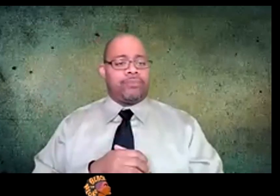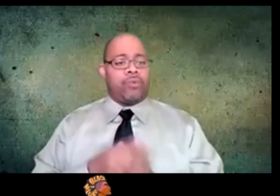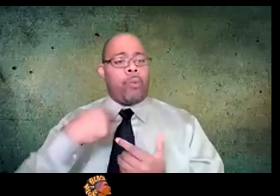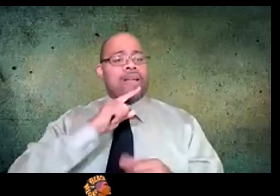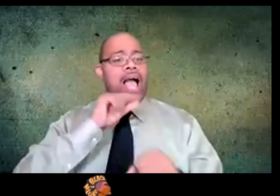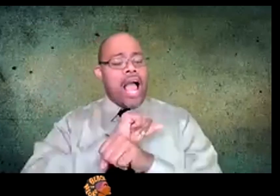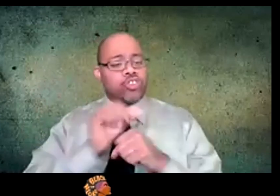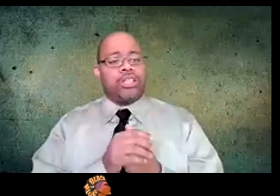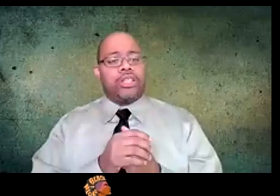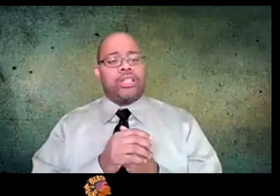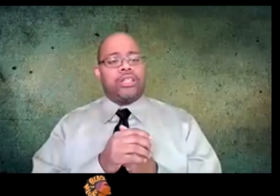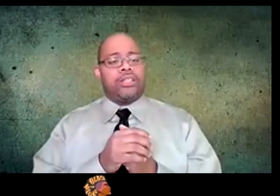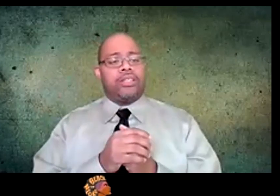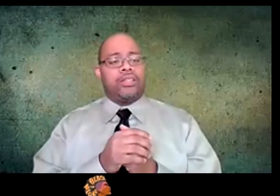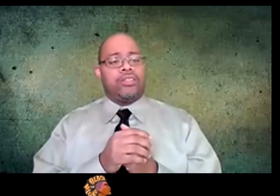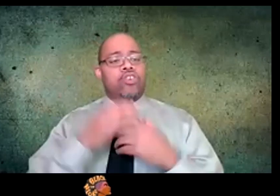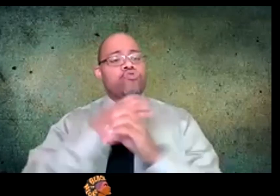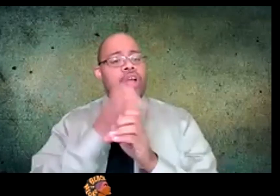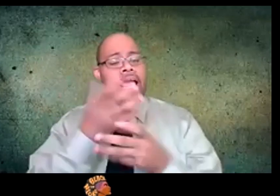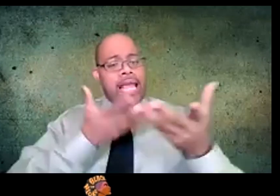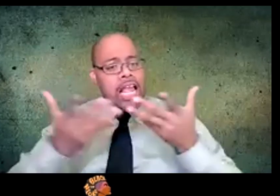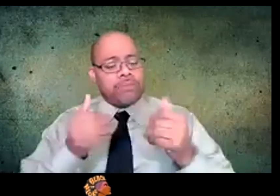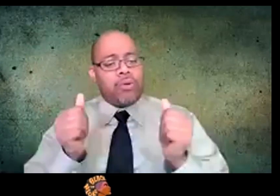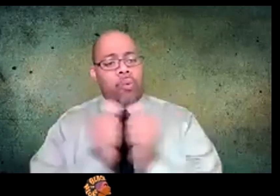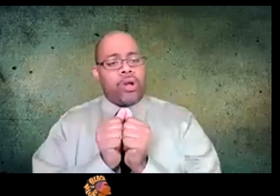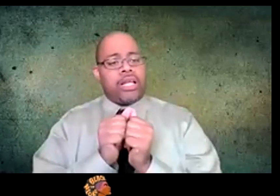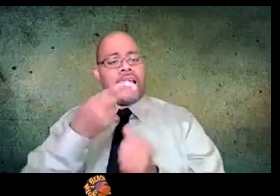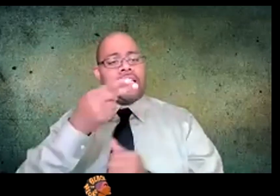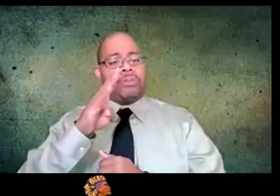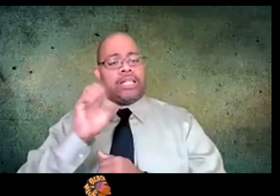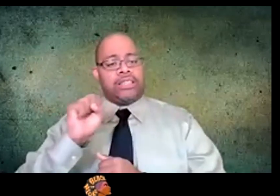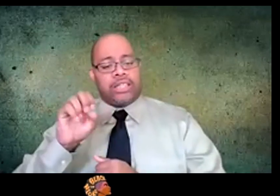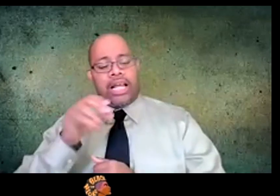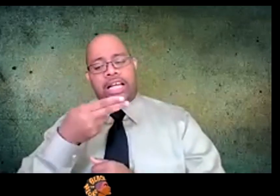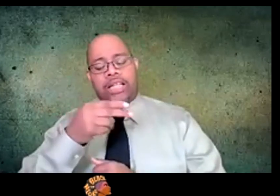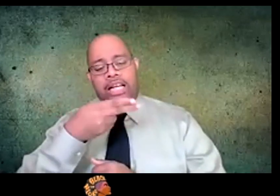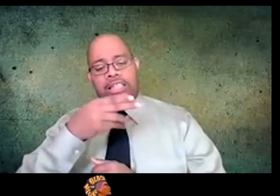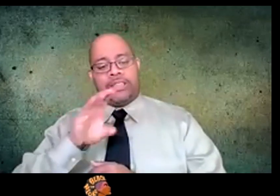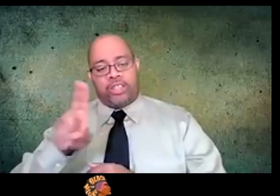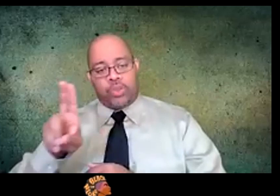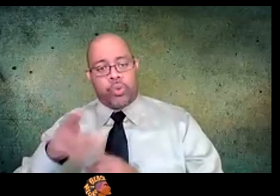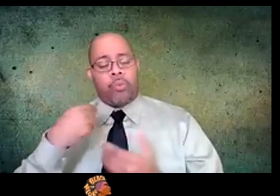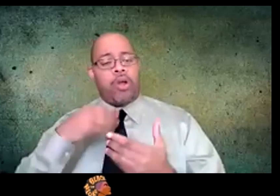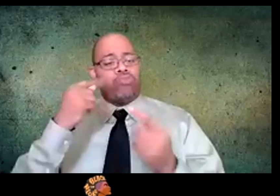actually, we've created engagement with HBCUs, and we're looking at